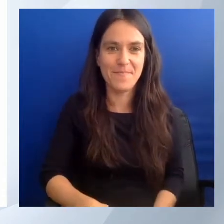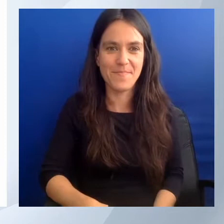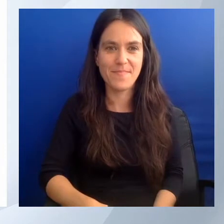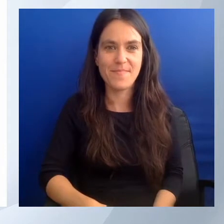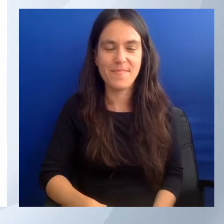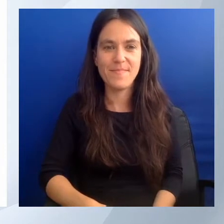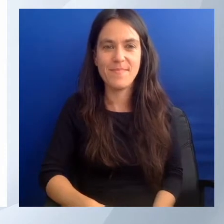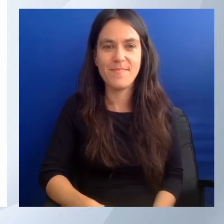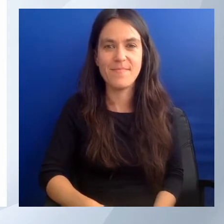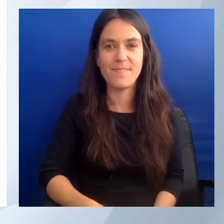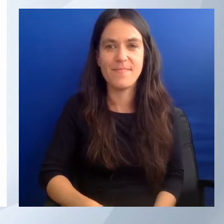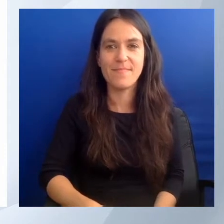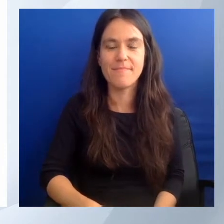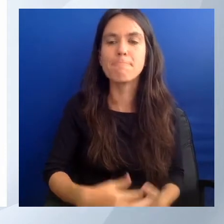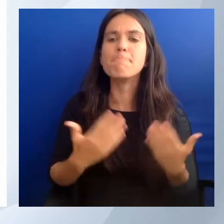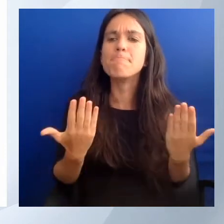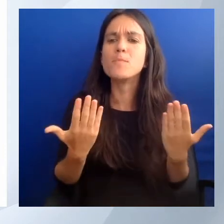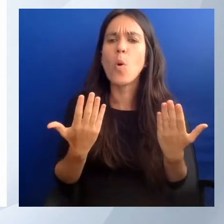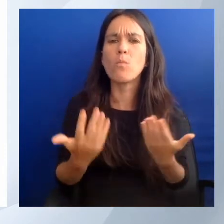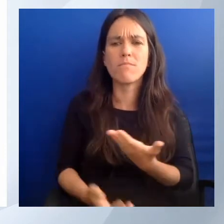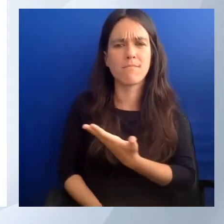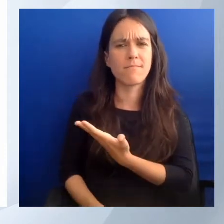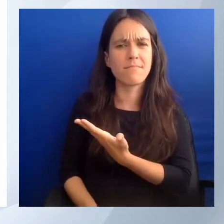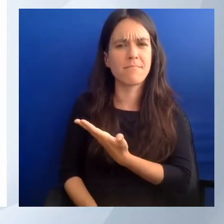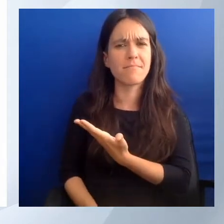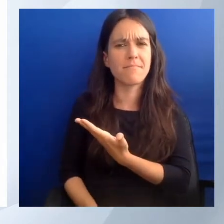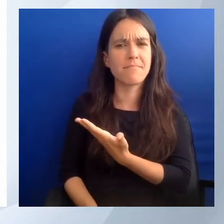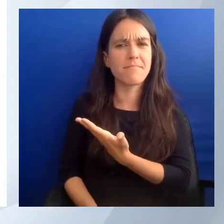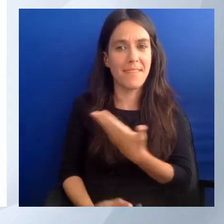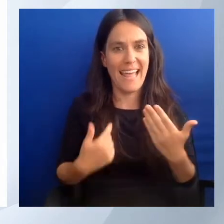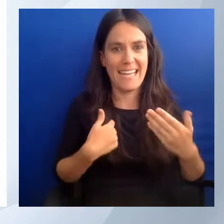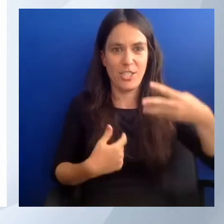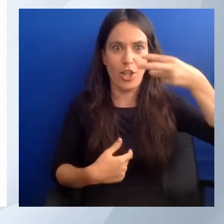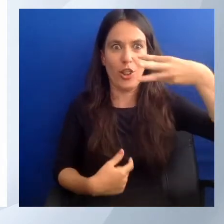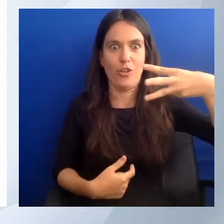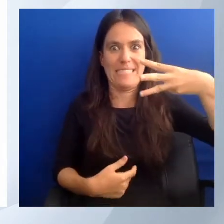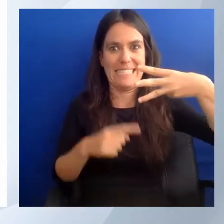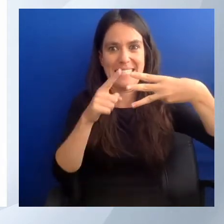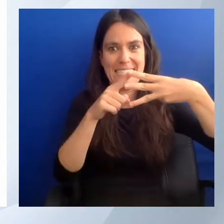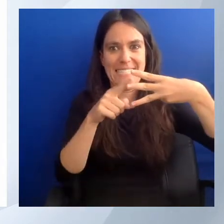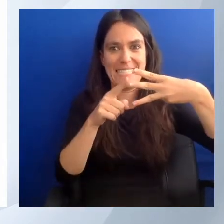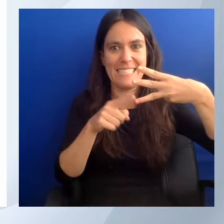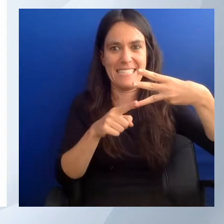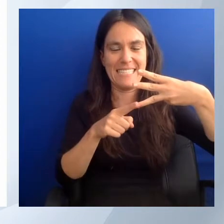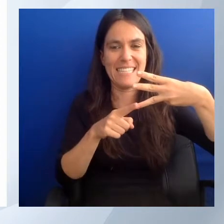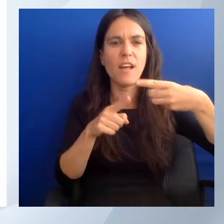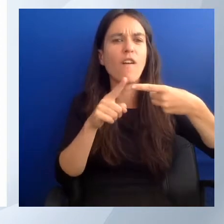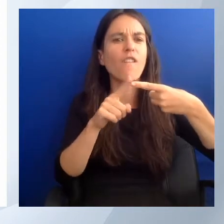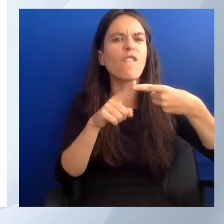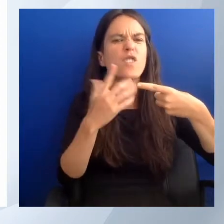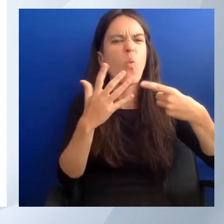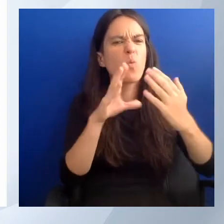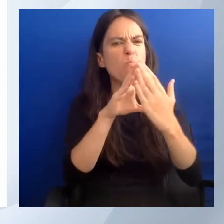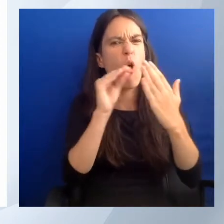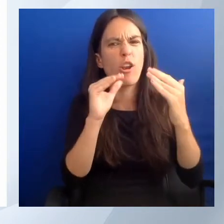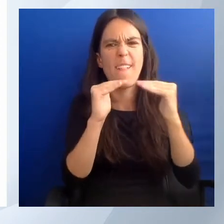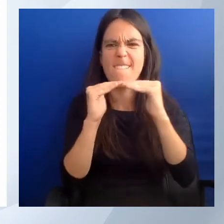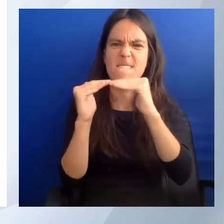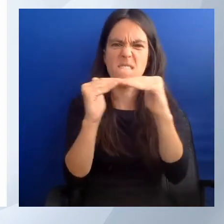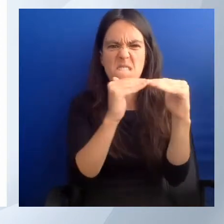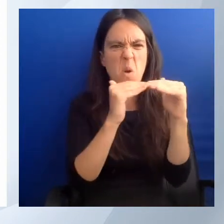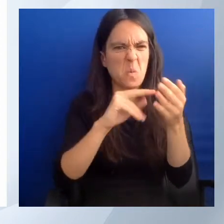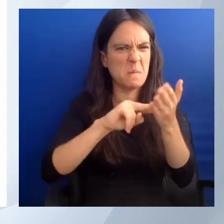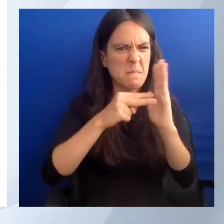So my talk is actually split up in 3 parts. So the first part is about what is model fairness. In order to understand